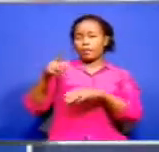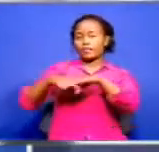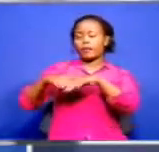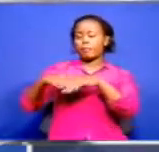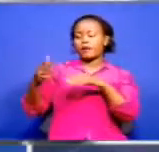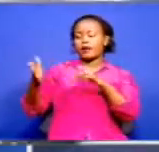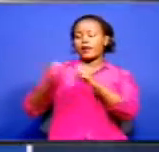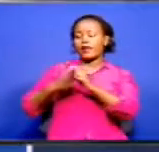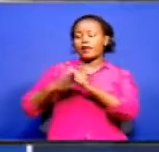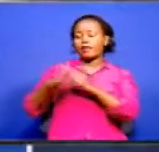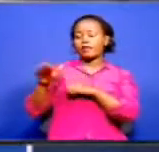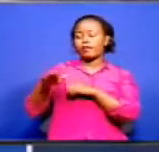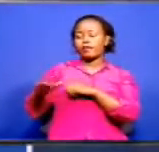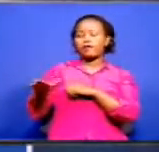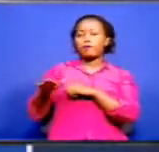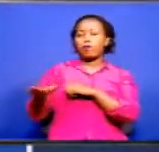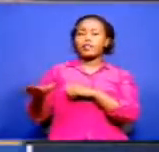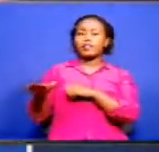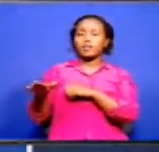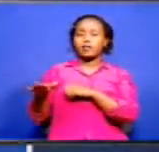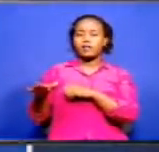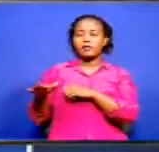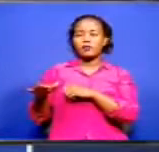a.m. on Tuesday.